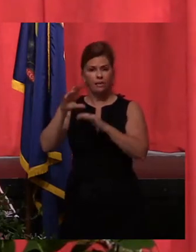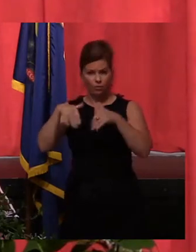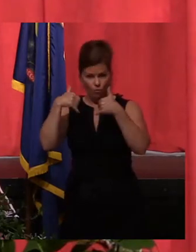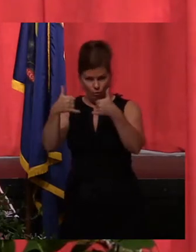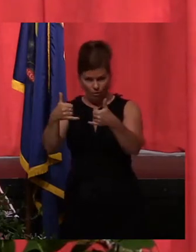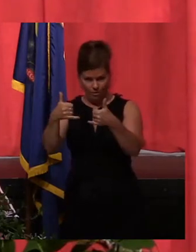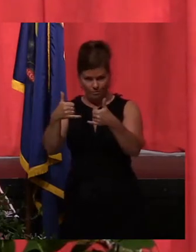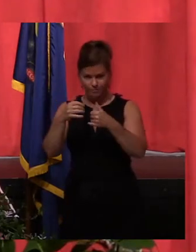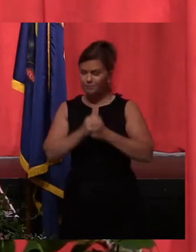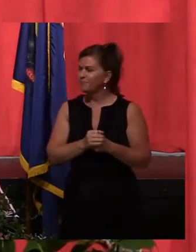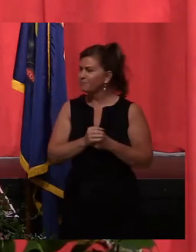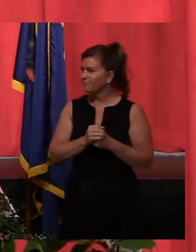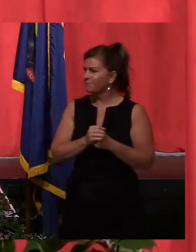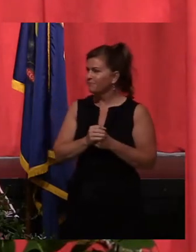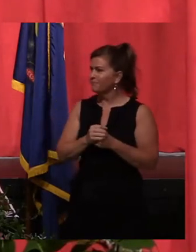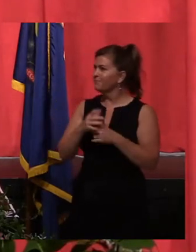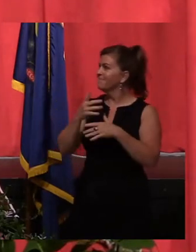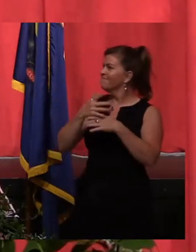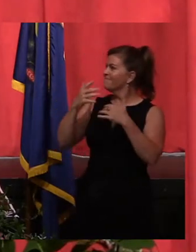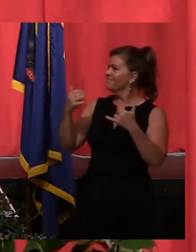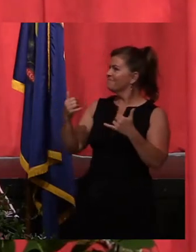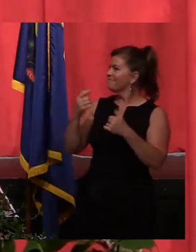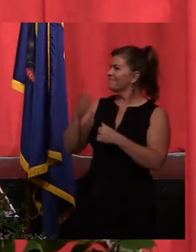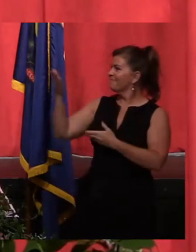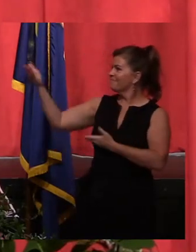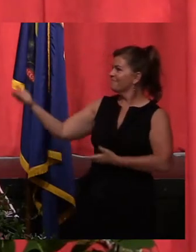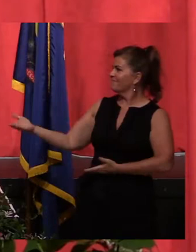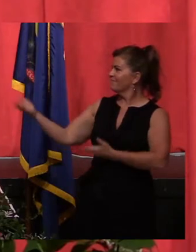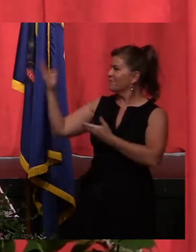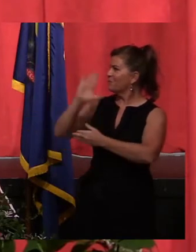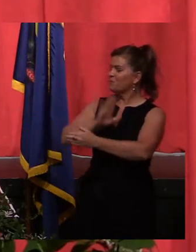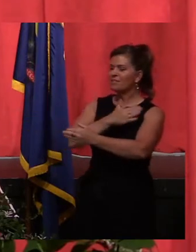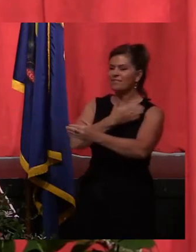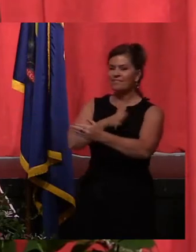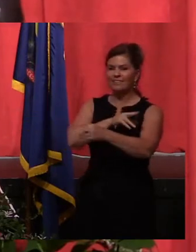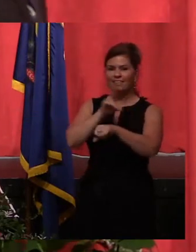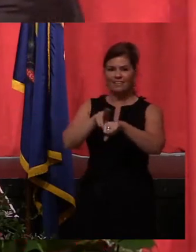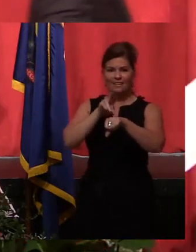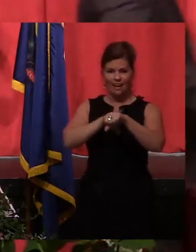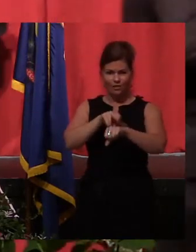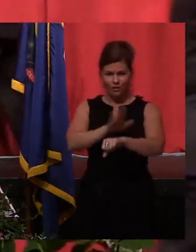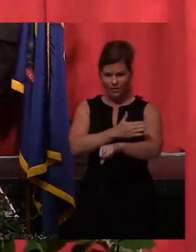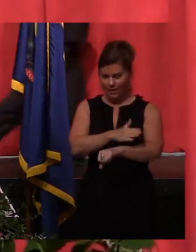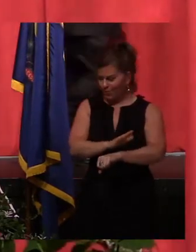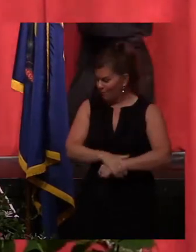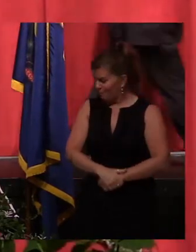evening, Kyra Adams will now sing the national anthem.